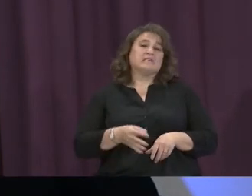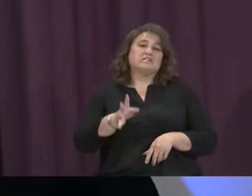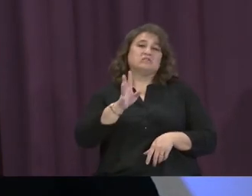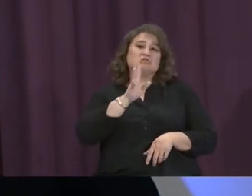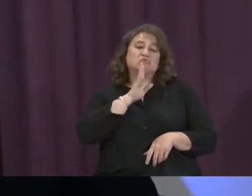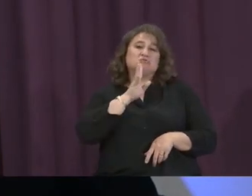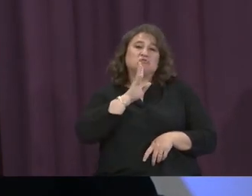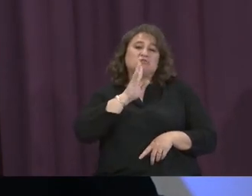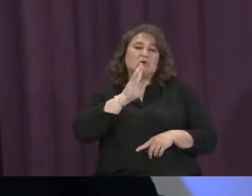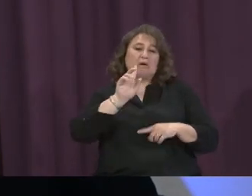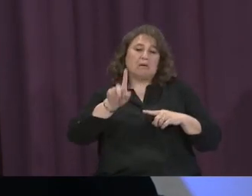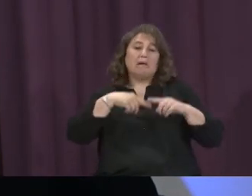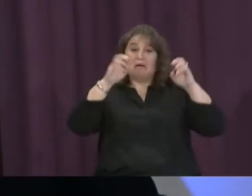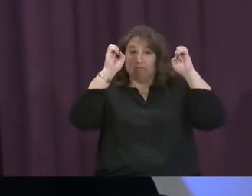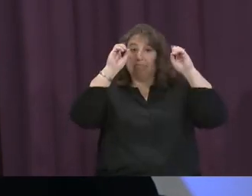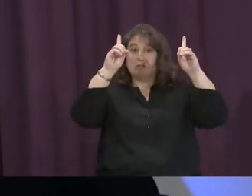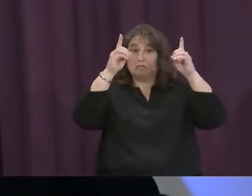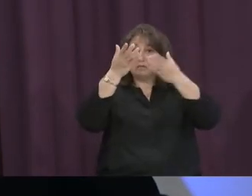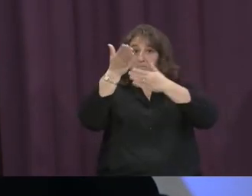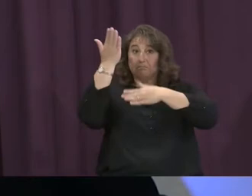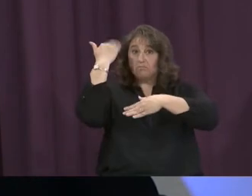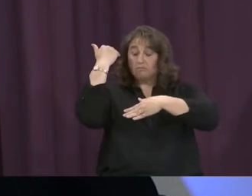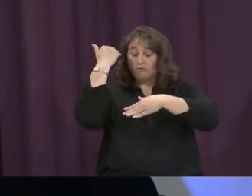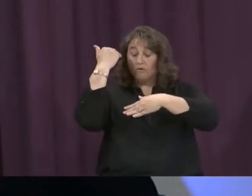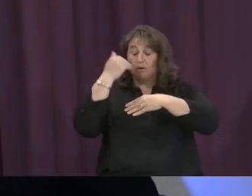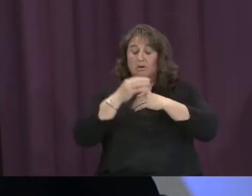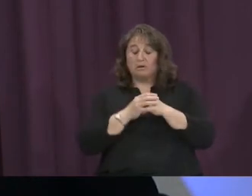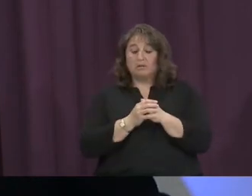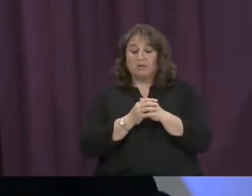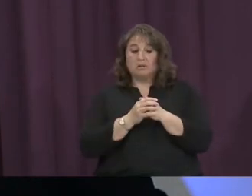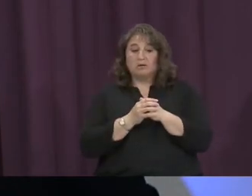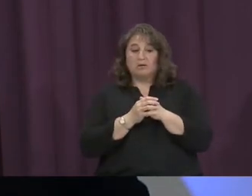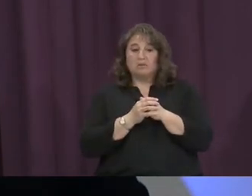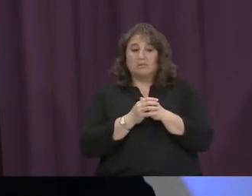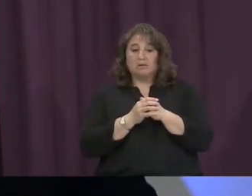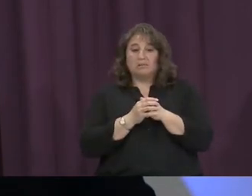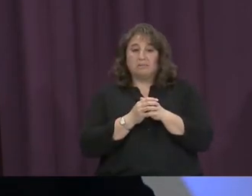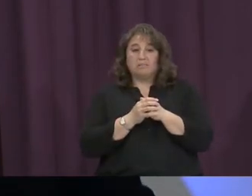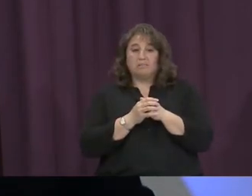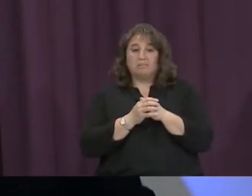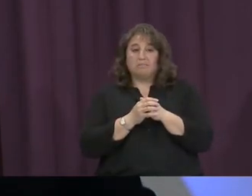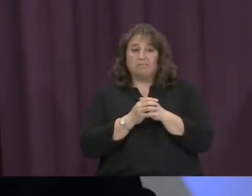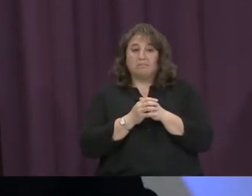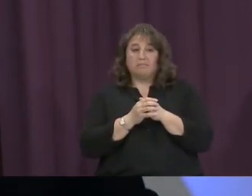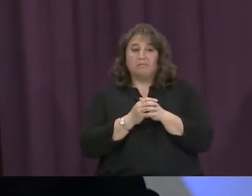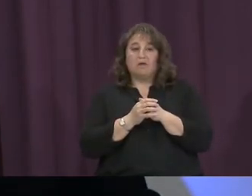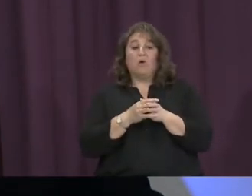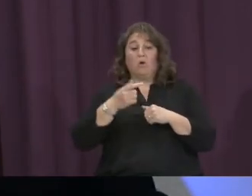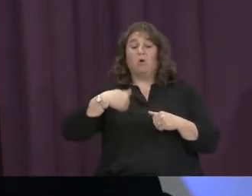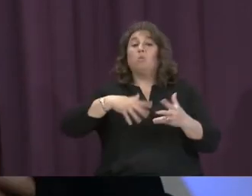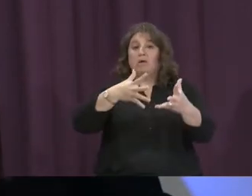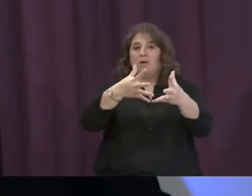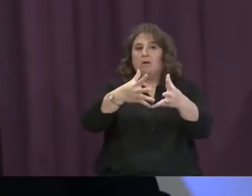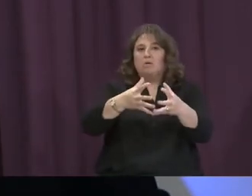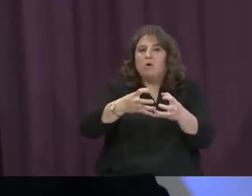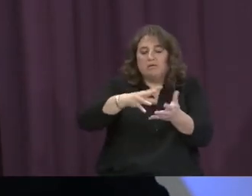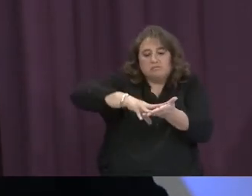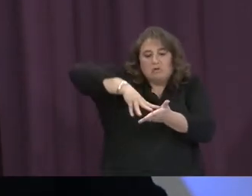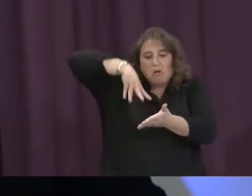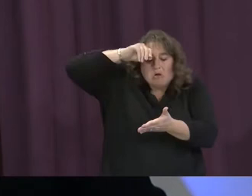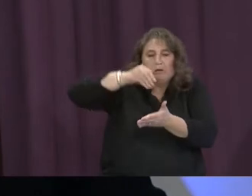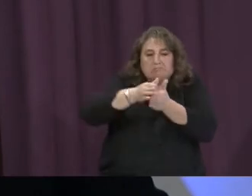we talked about education earlier. And how that can be, you know, that's kind of our drive to learn. But our